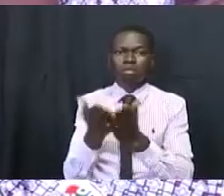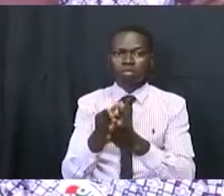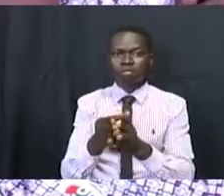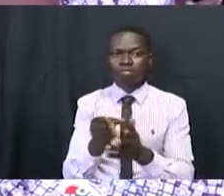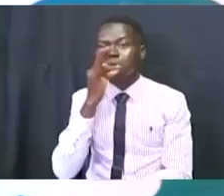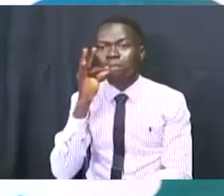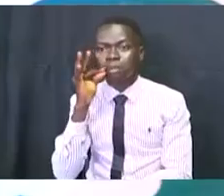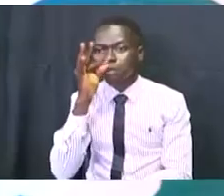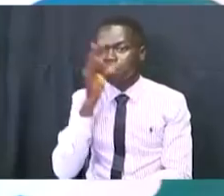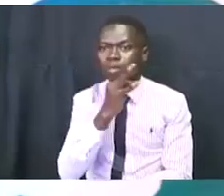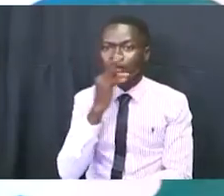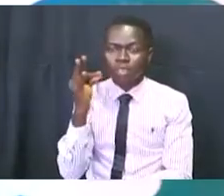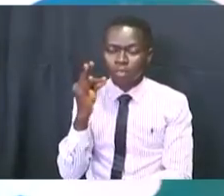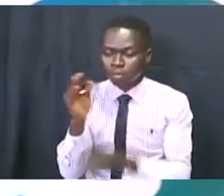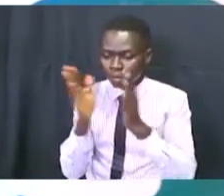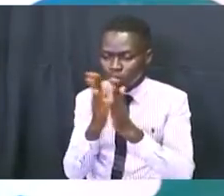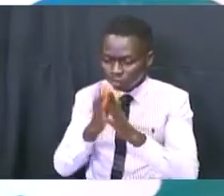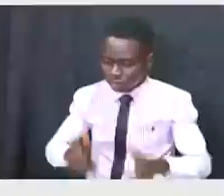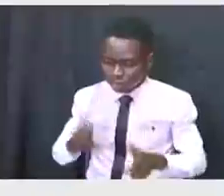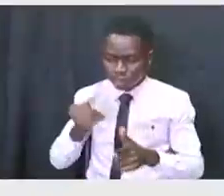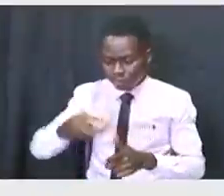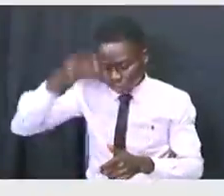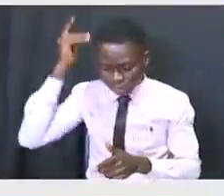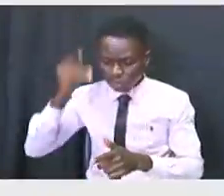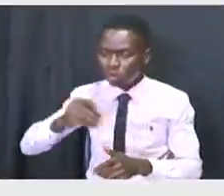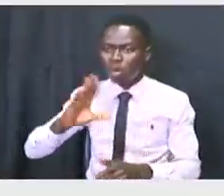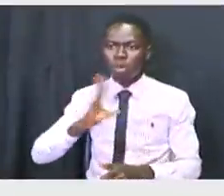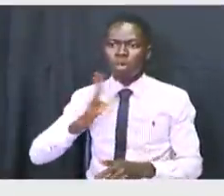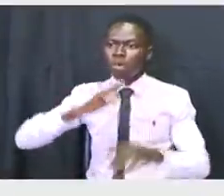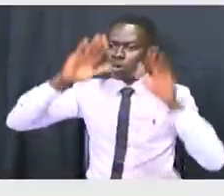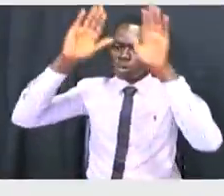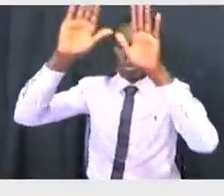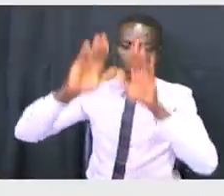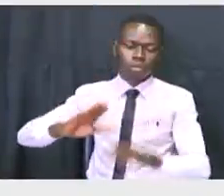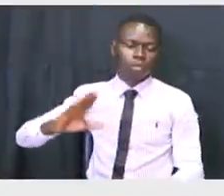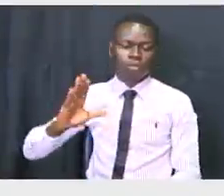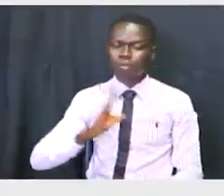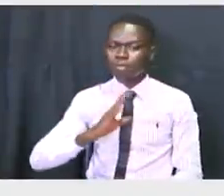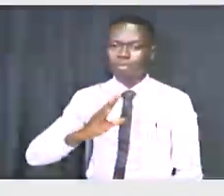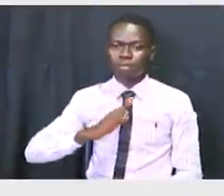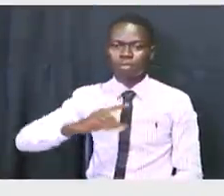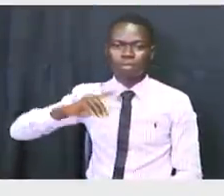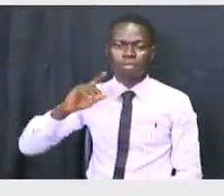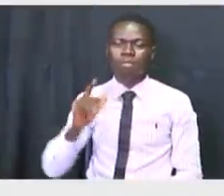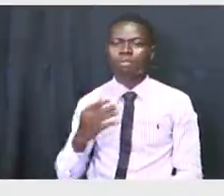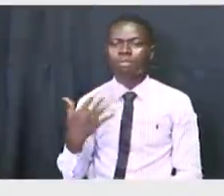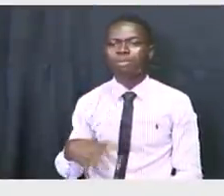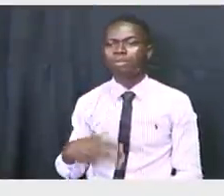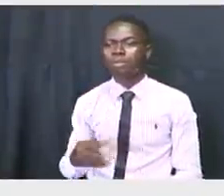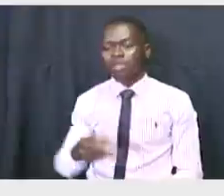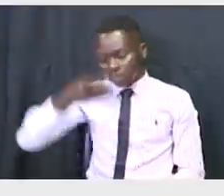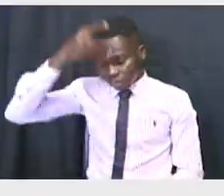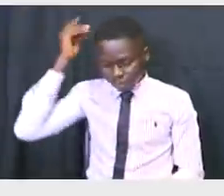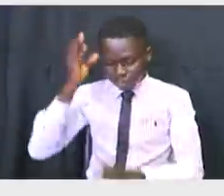His fasting and prayer life was something else. 21 days many times. Daniel chapter 9